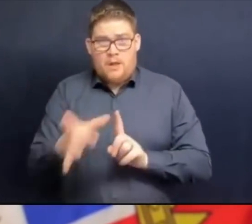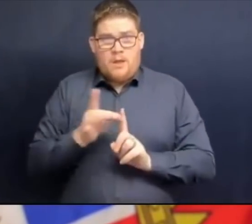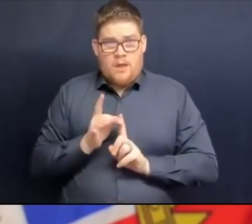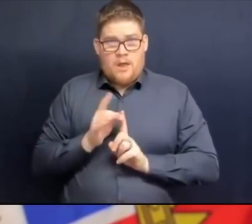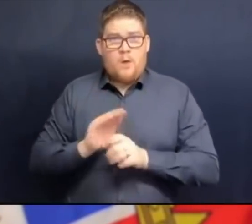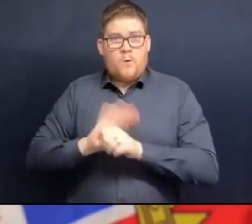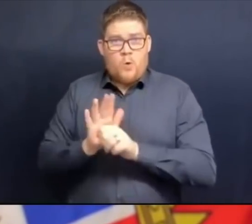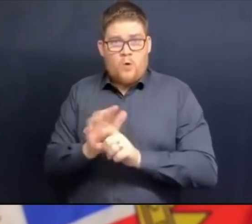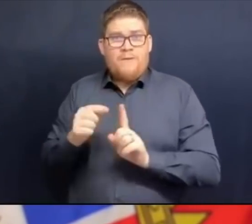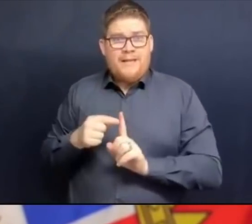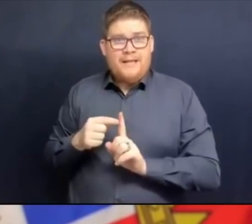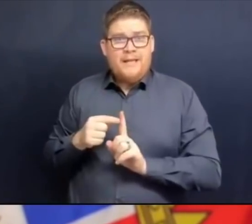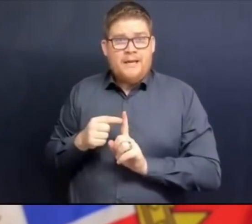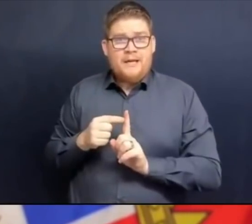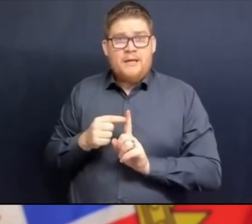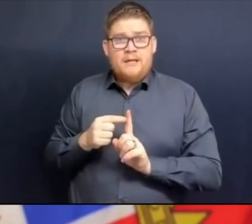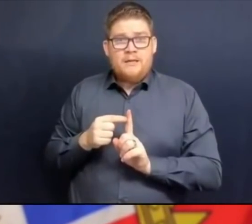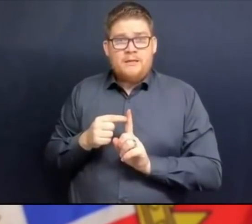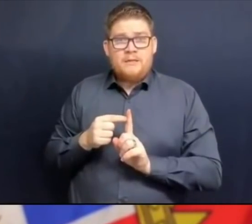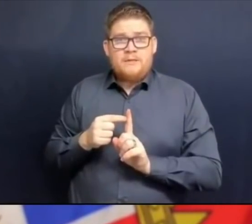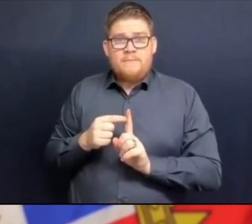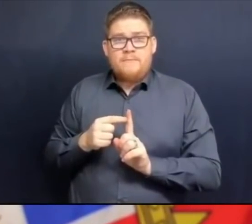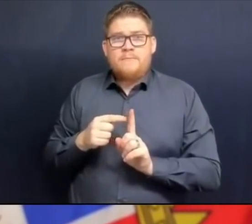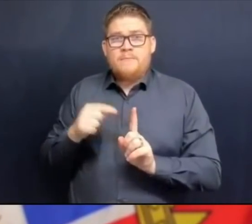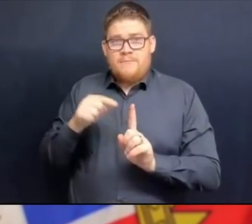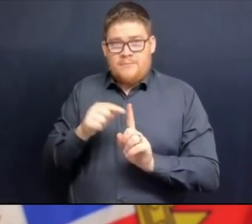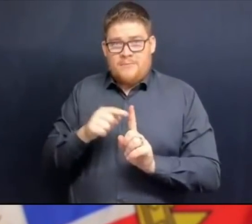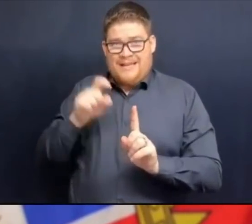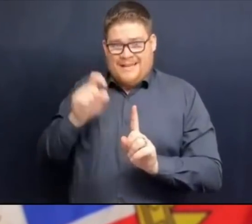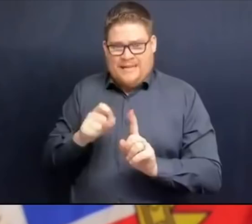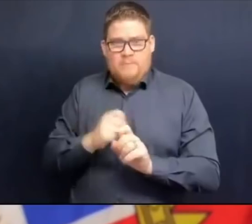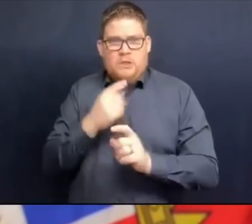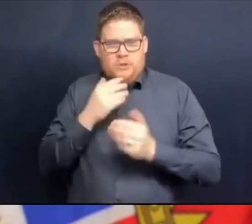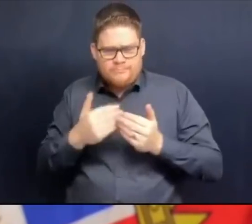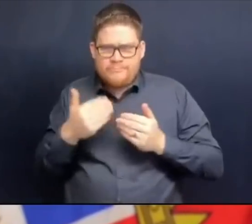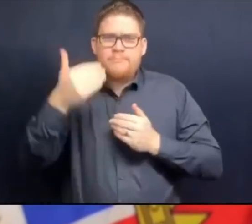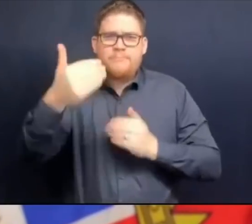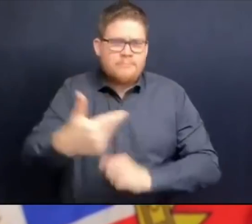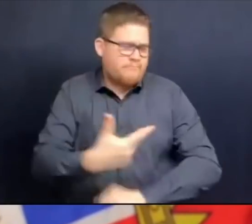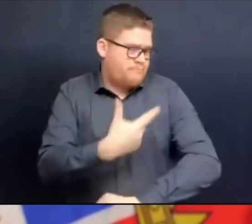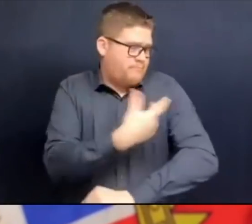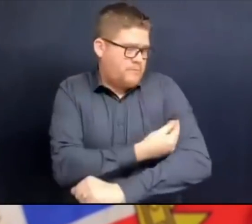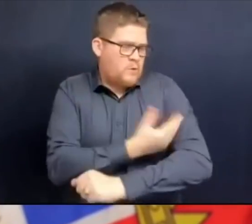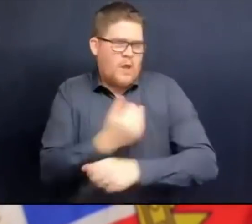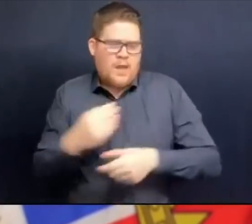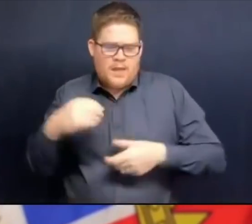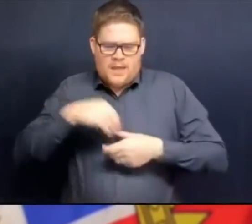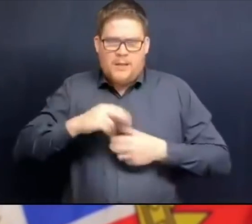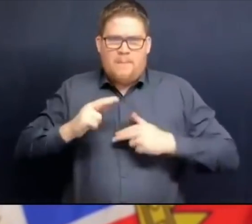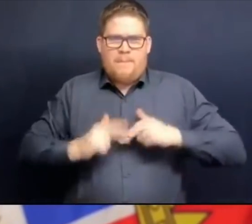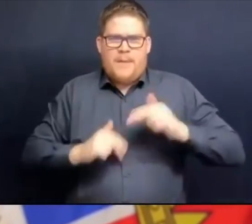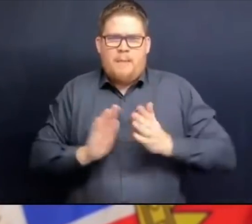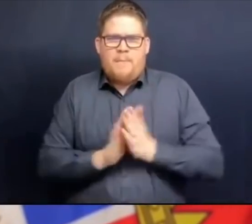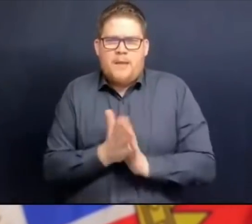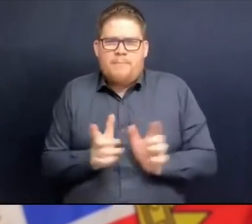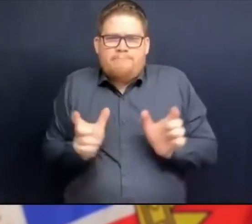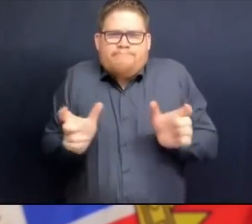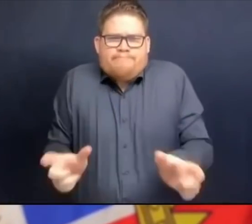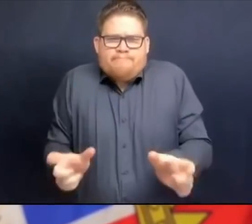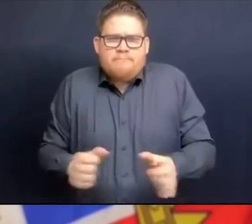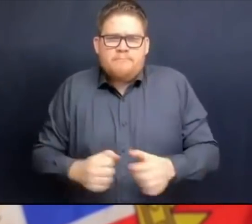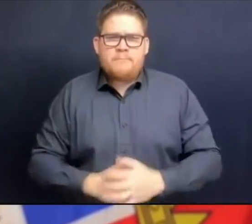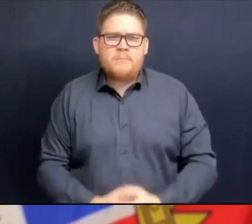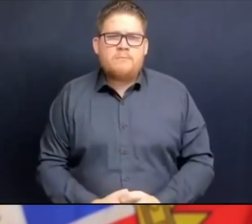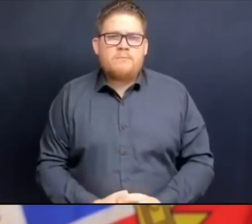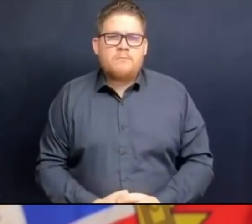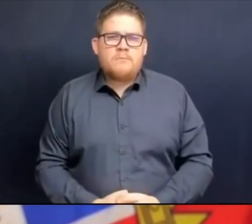that it is important to build up and strengthen your immune system for the long term through vaccination. So if you have not yet